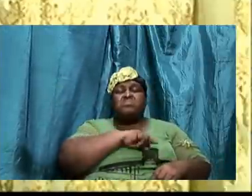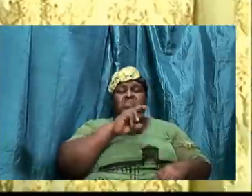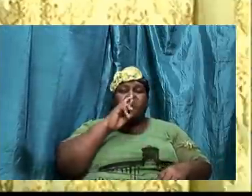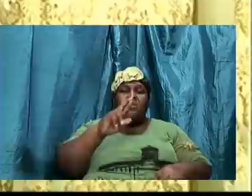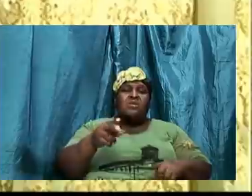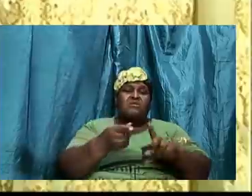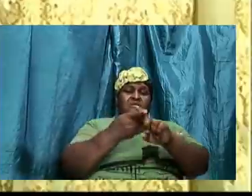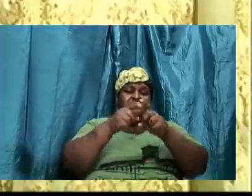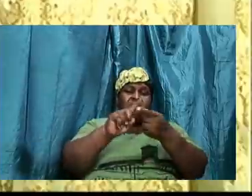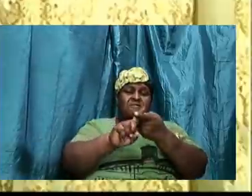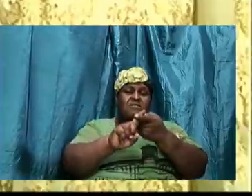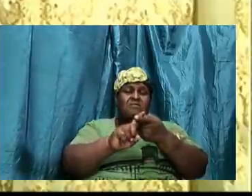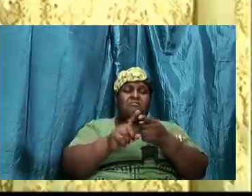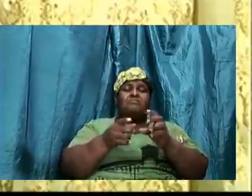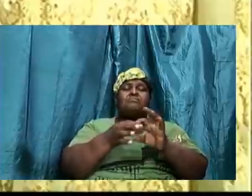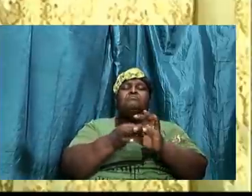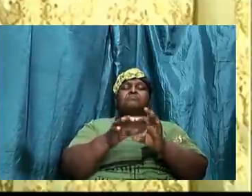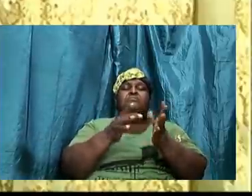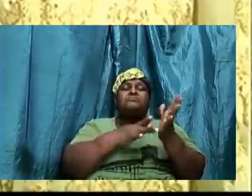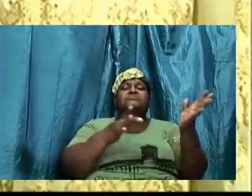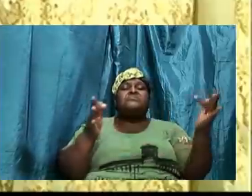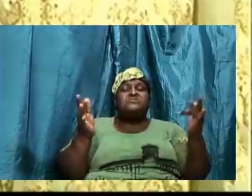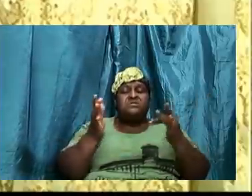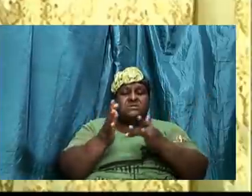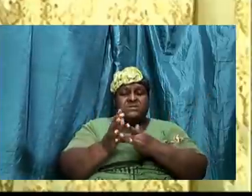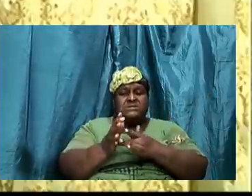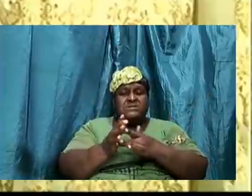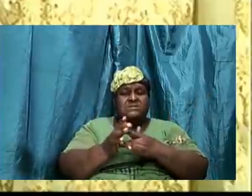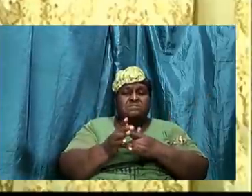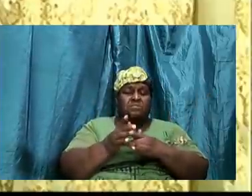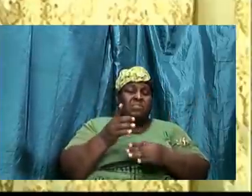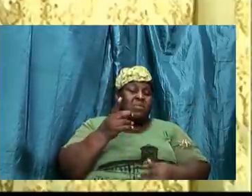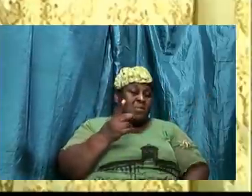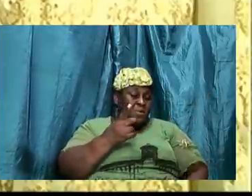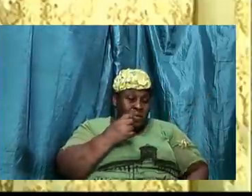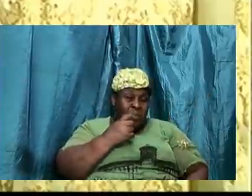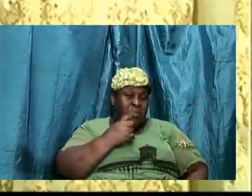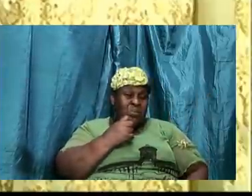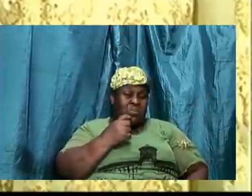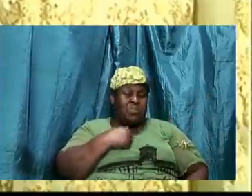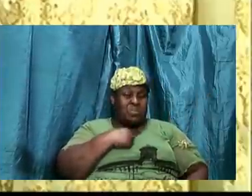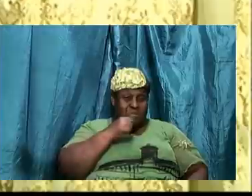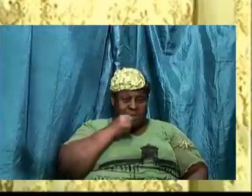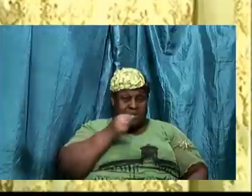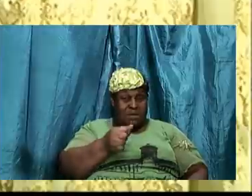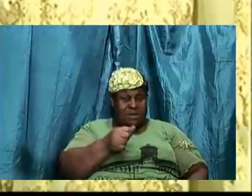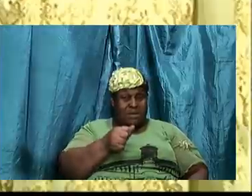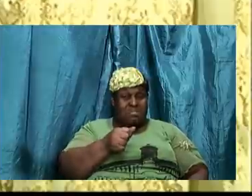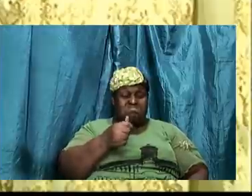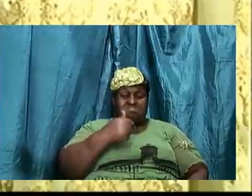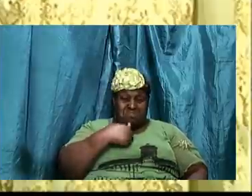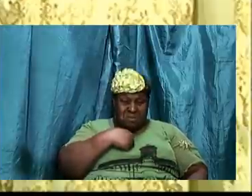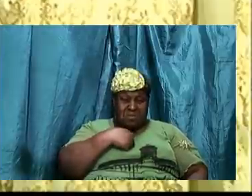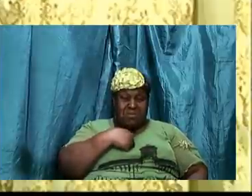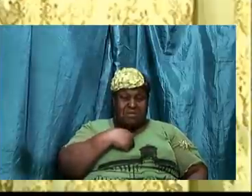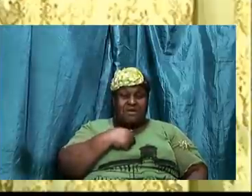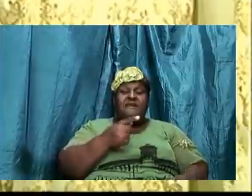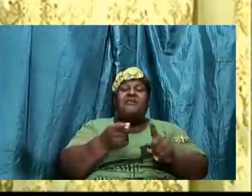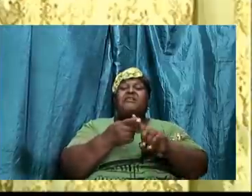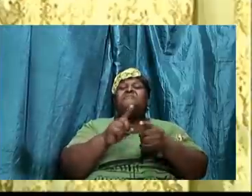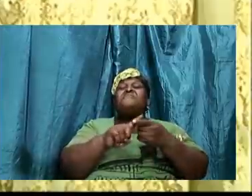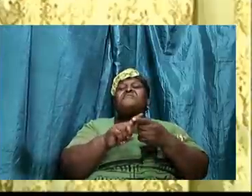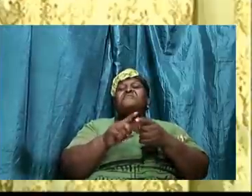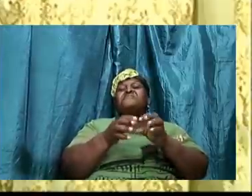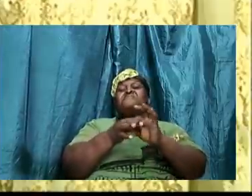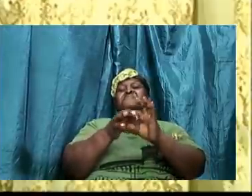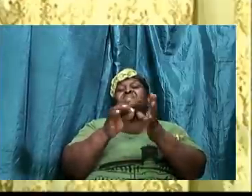a friend of Jesus. Who am I? I am a friend of Jesus. We also said that we